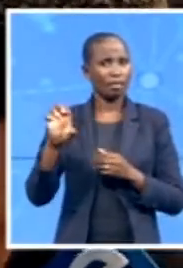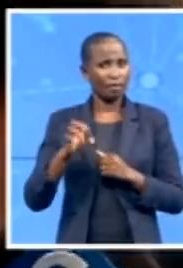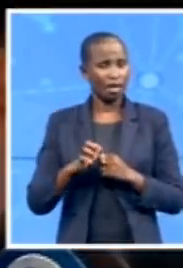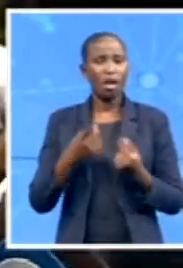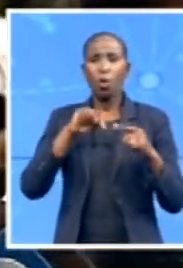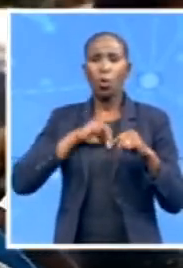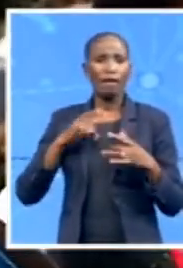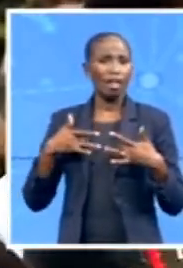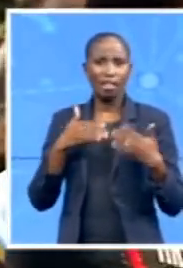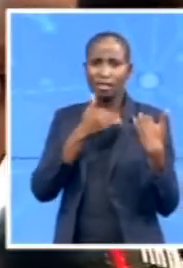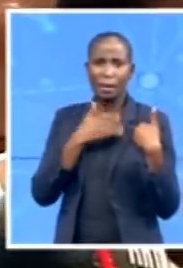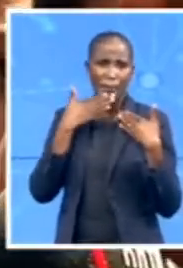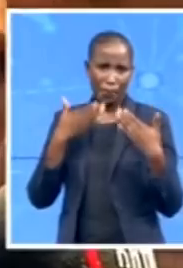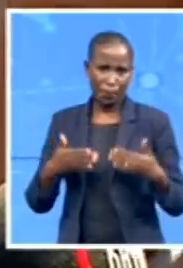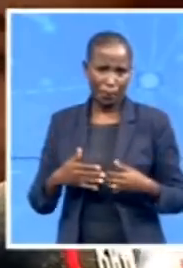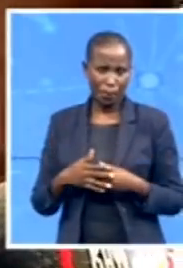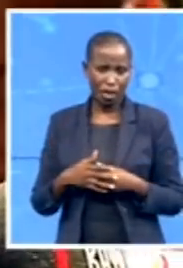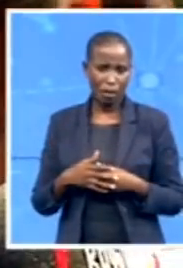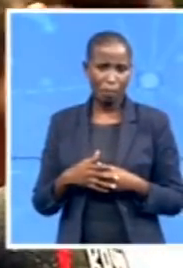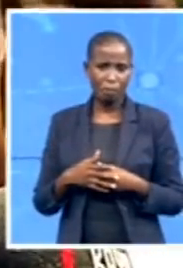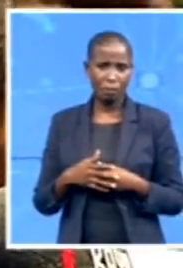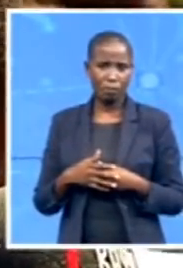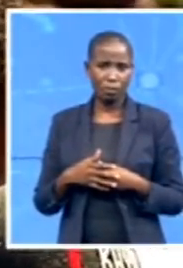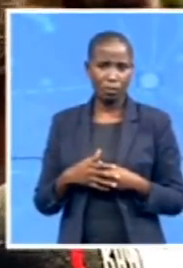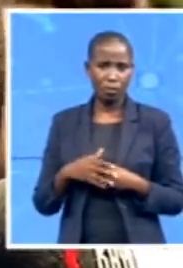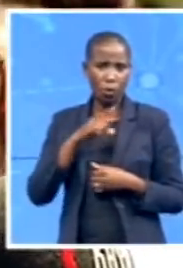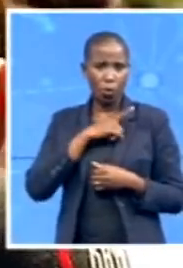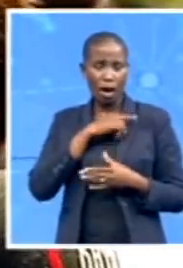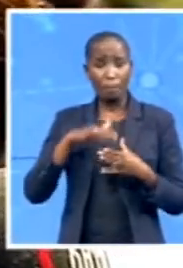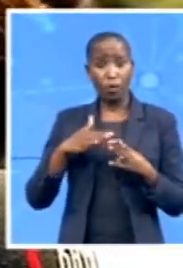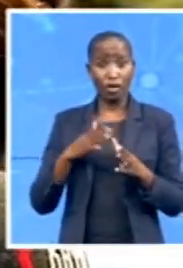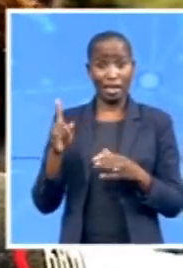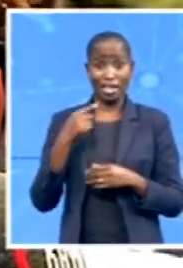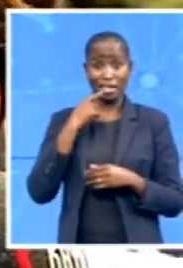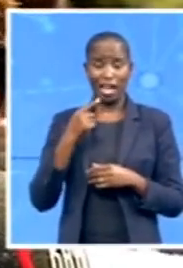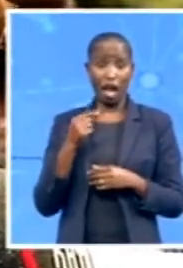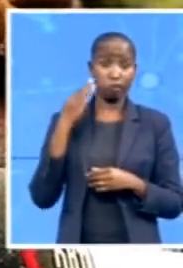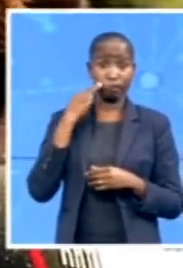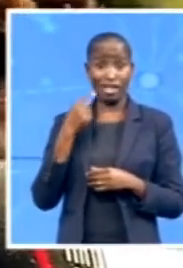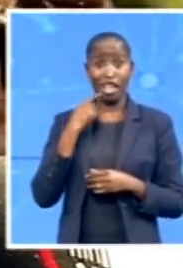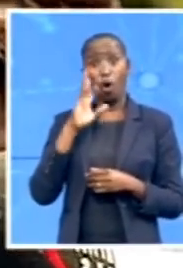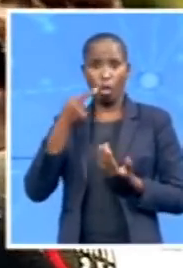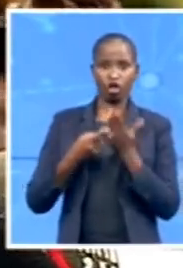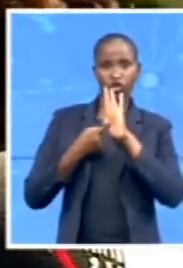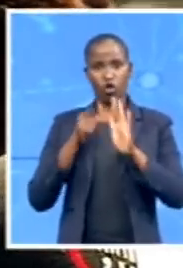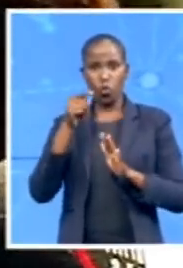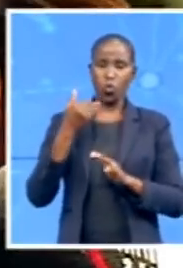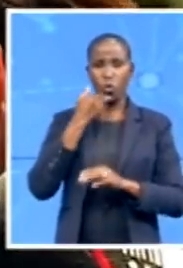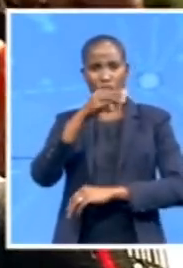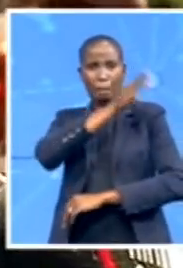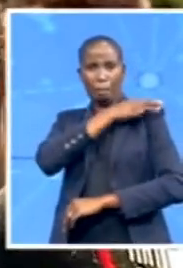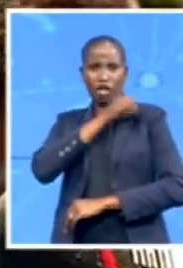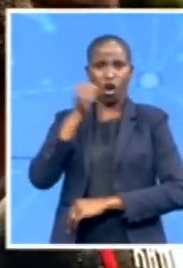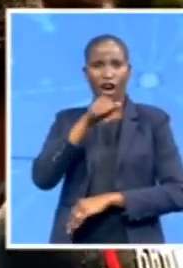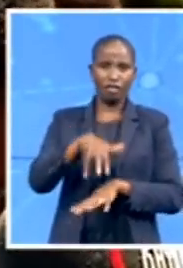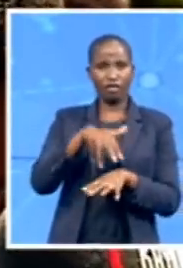and saying that they're going to show us who is the boss of the class and they're going to kill us, they're just going to bring guns and shoot us. How are we supposed to feel safe at our own